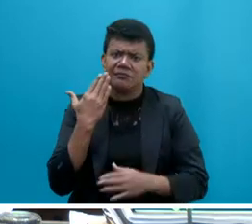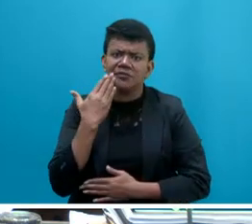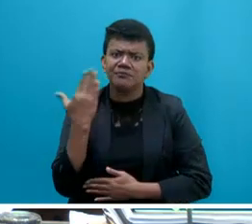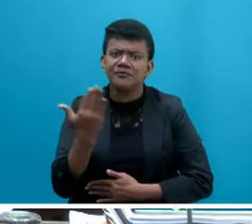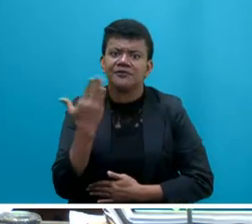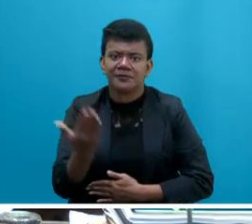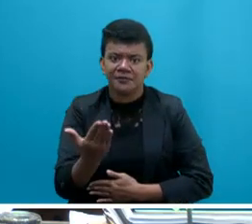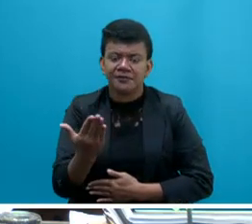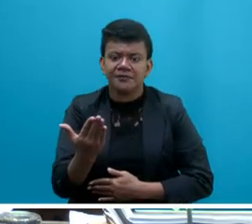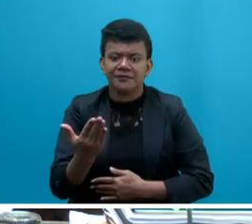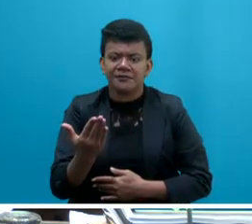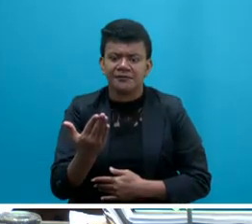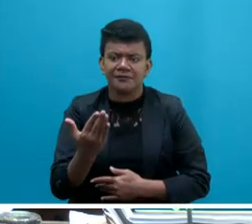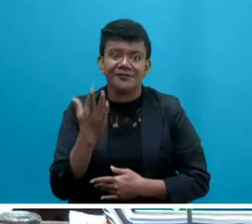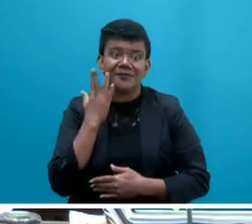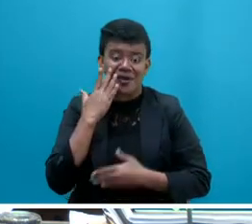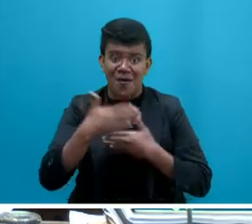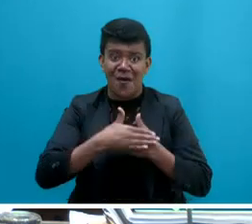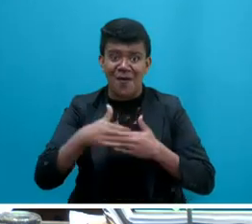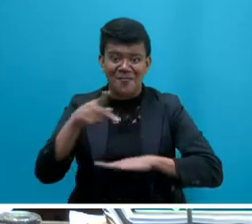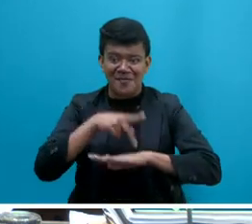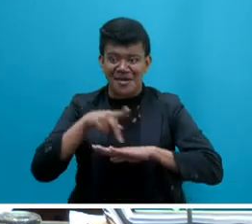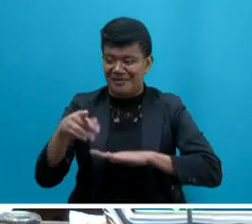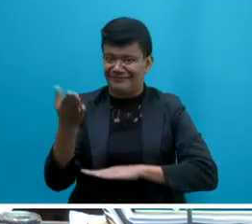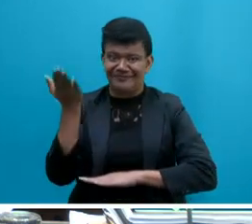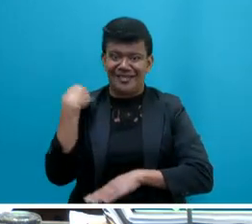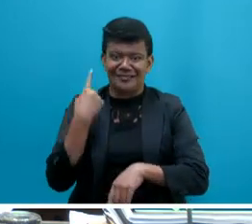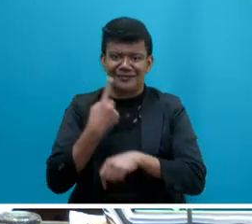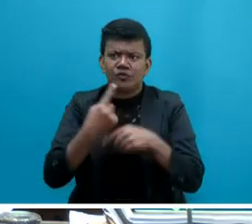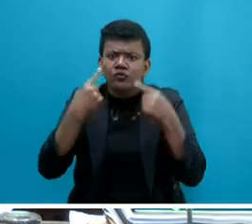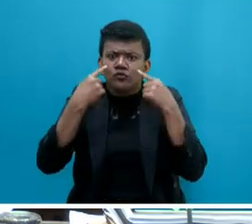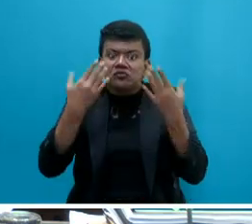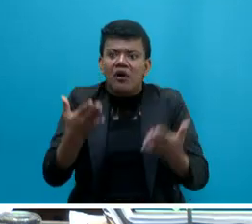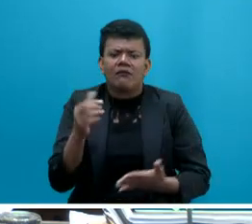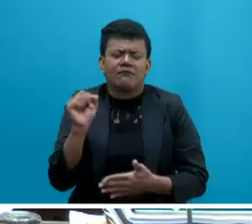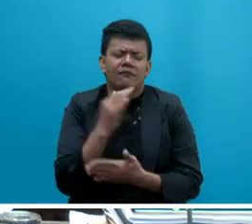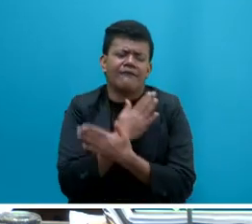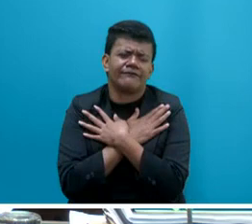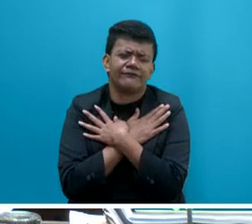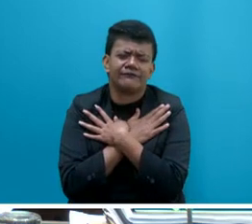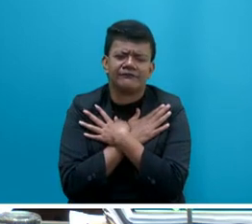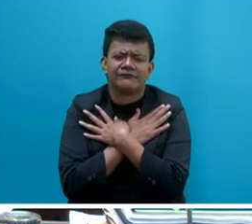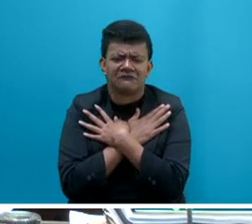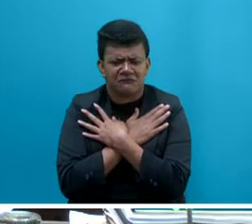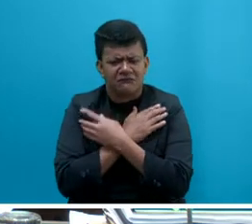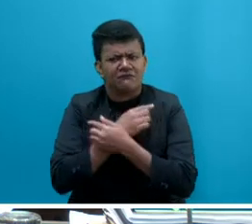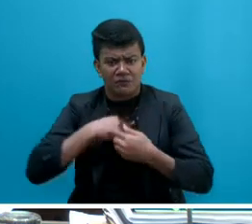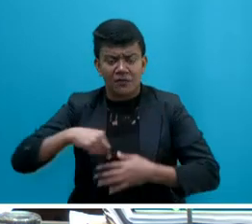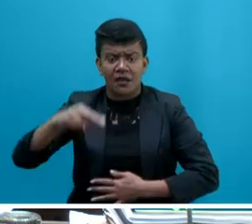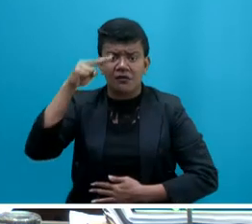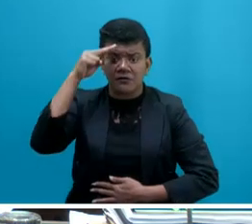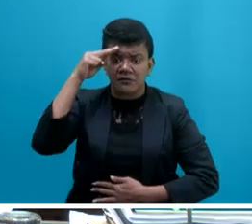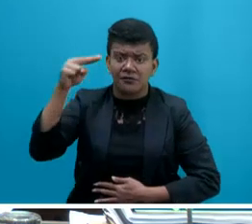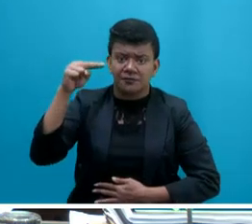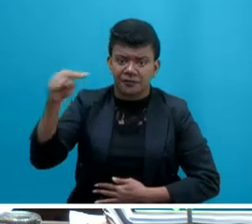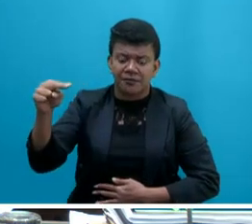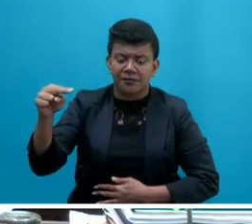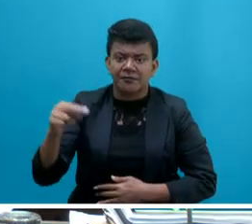opening session of Parliament. It reflects his love for our beloved nation and are the words of a true